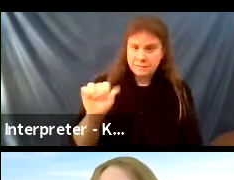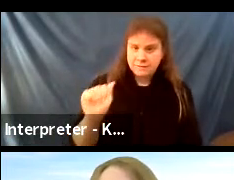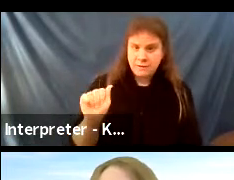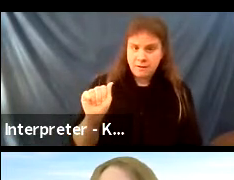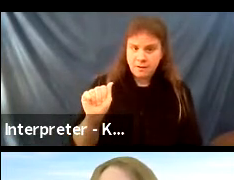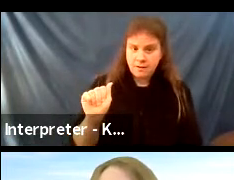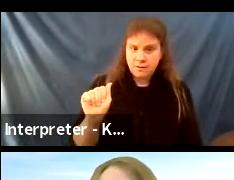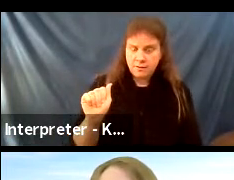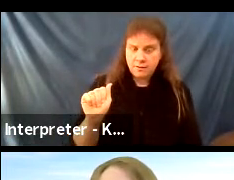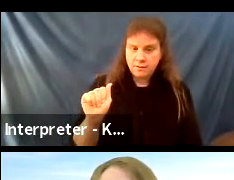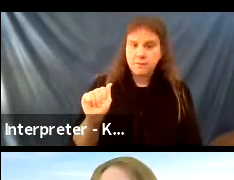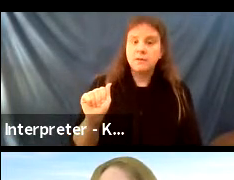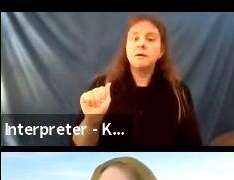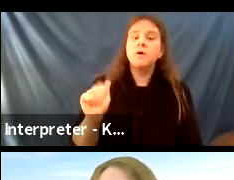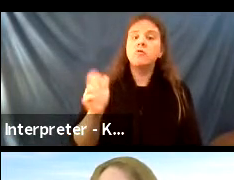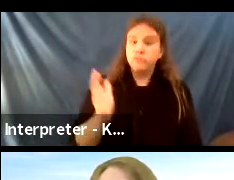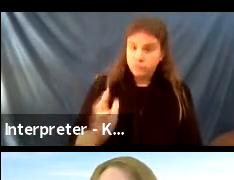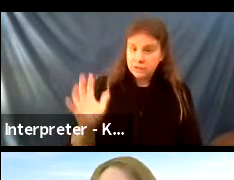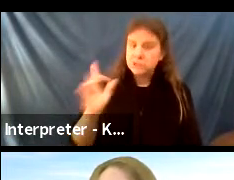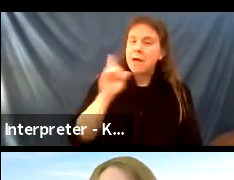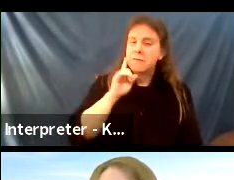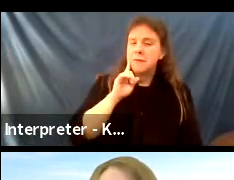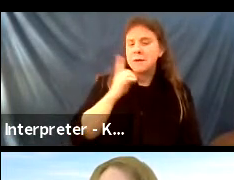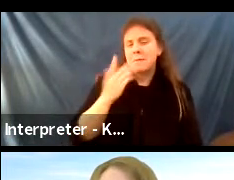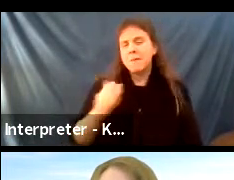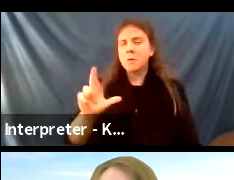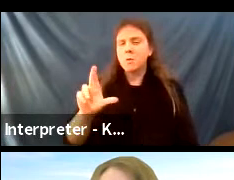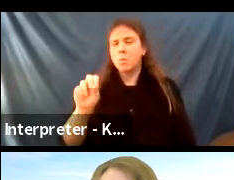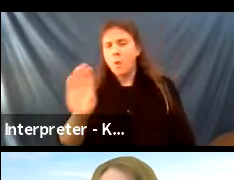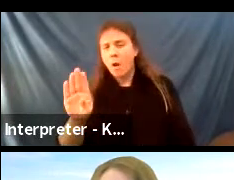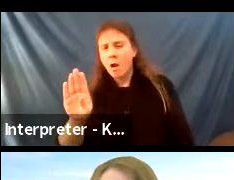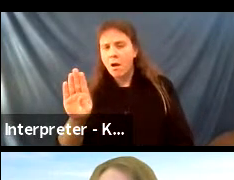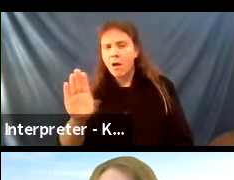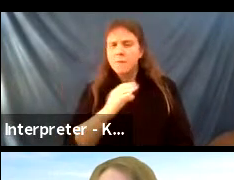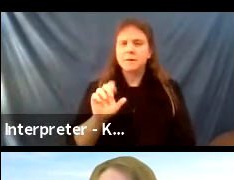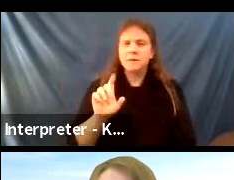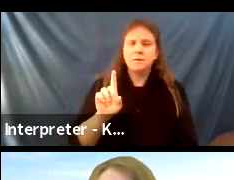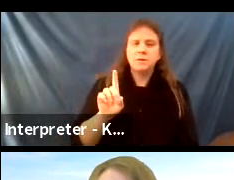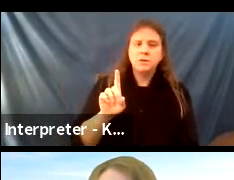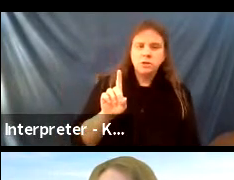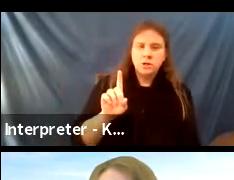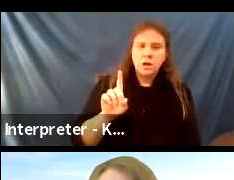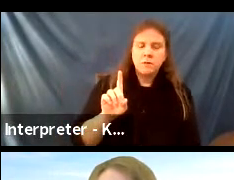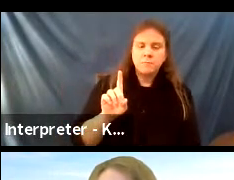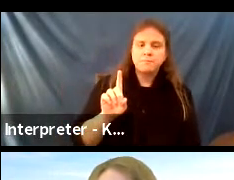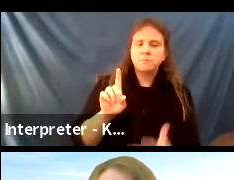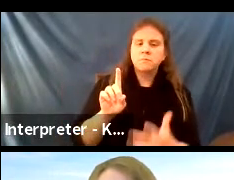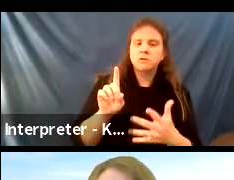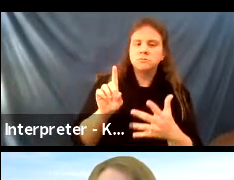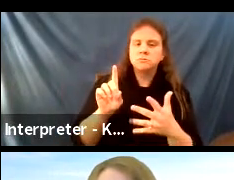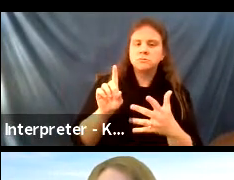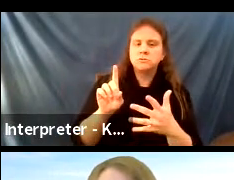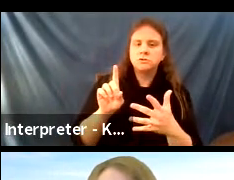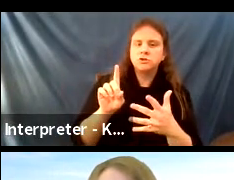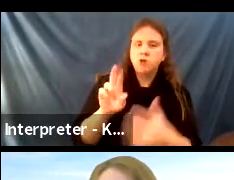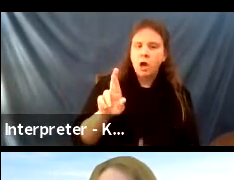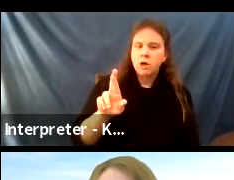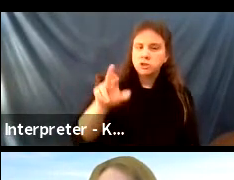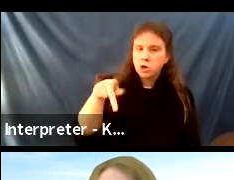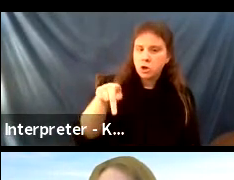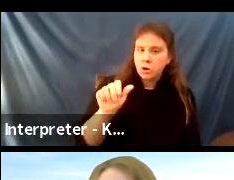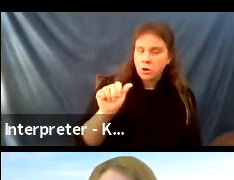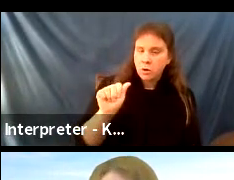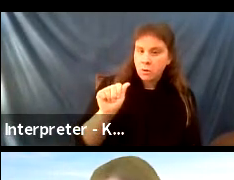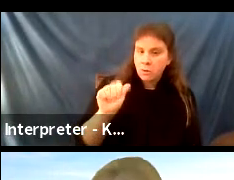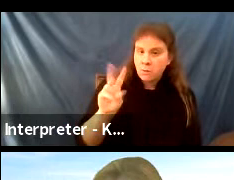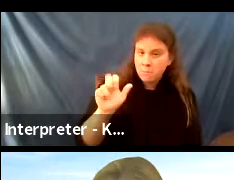helpful for Rob and maybe Dr. Pond to just say a few words about what the directions are to the counties. And then